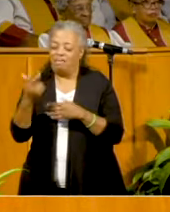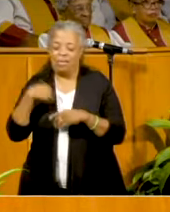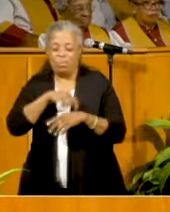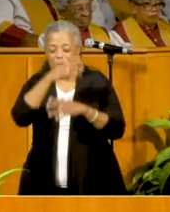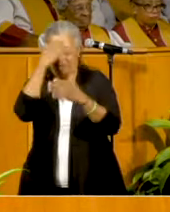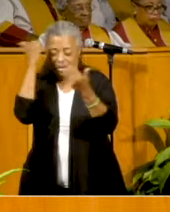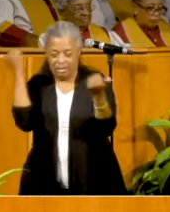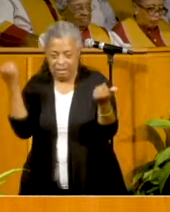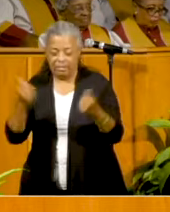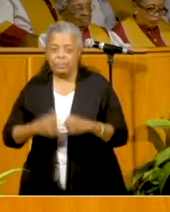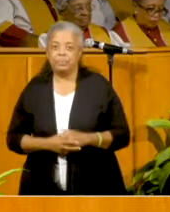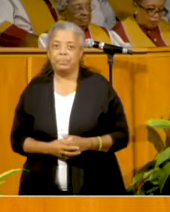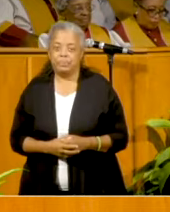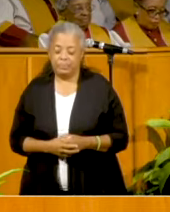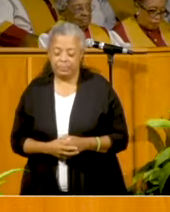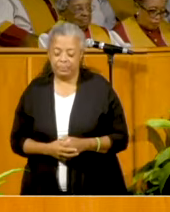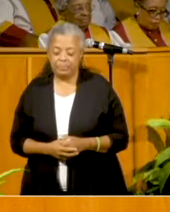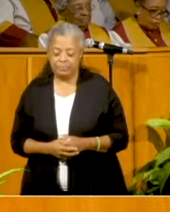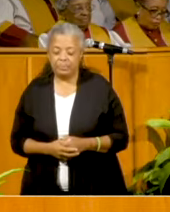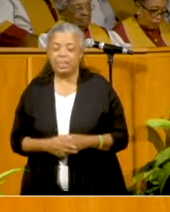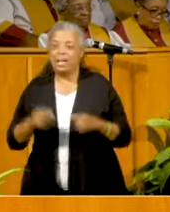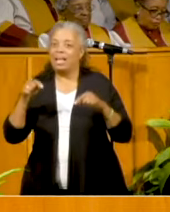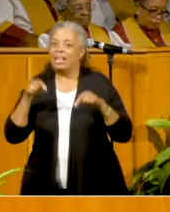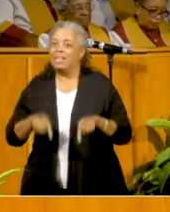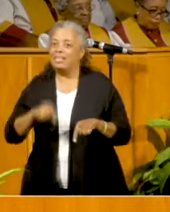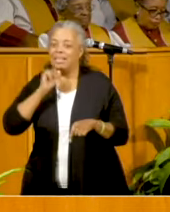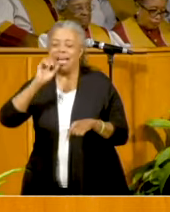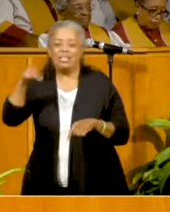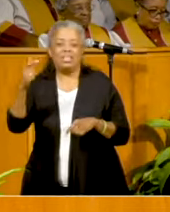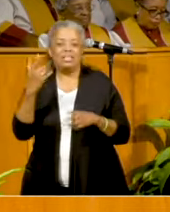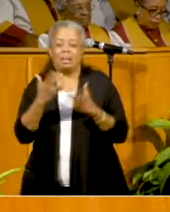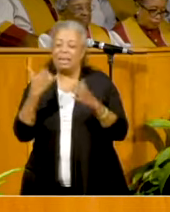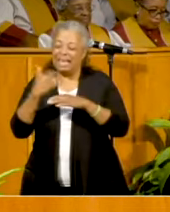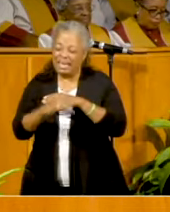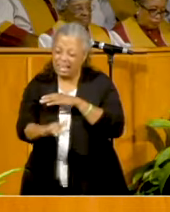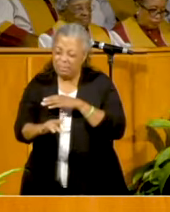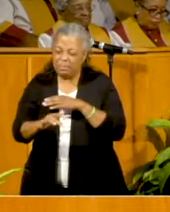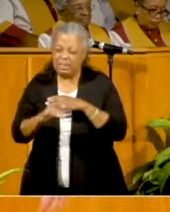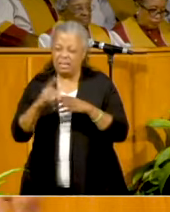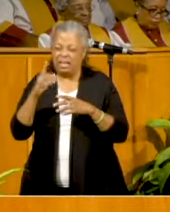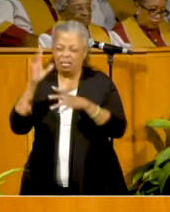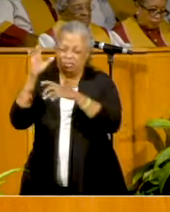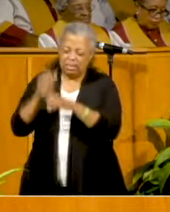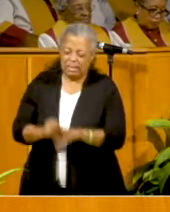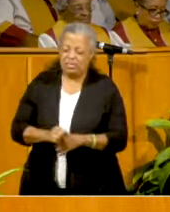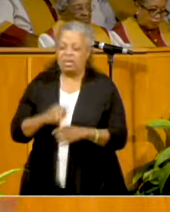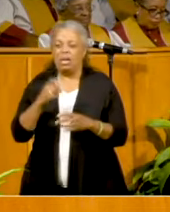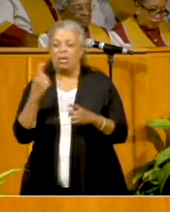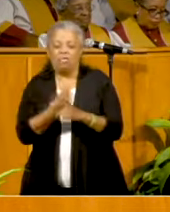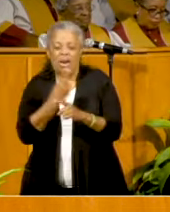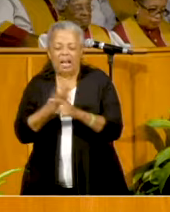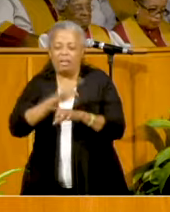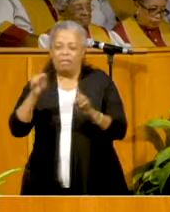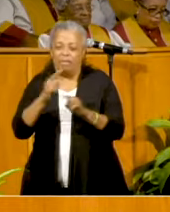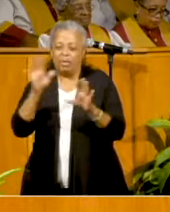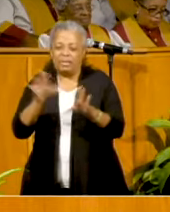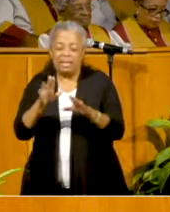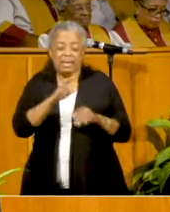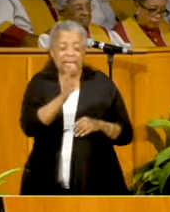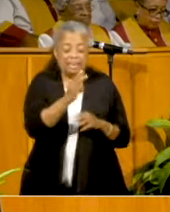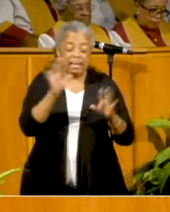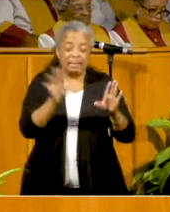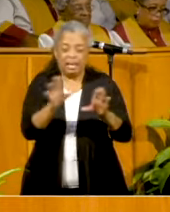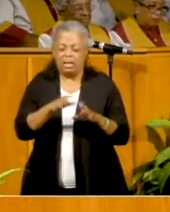we forget. This is not just some empty ritual. This is not just some regular first Sunday, second